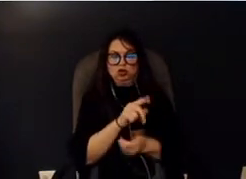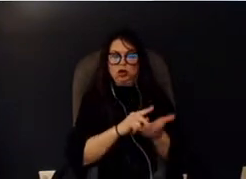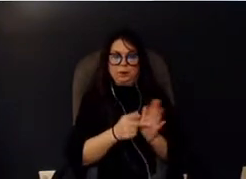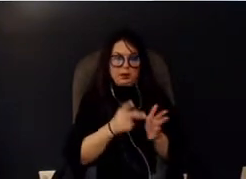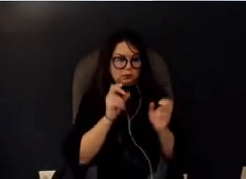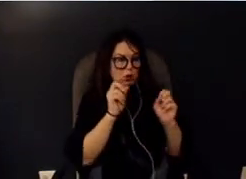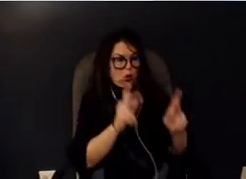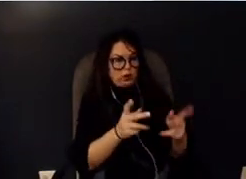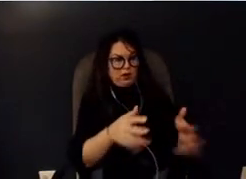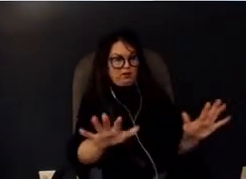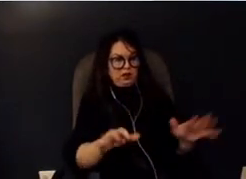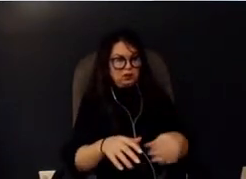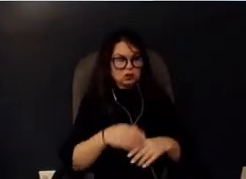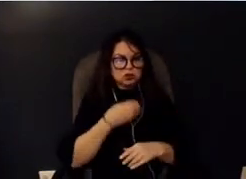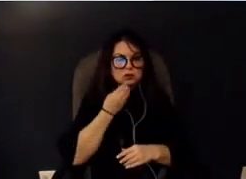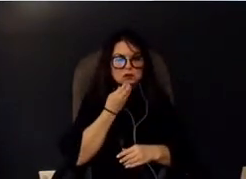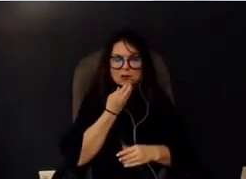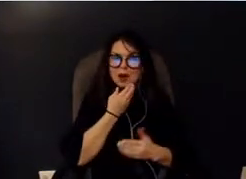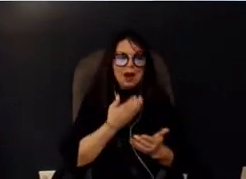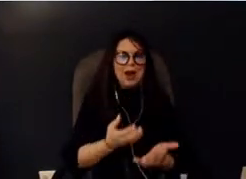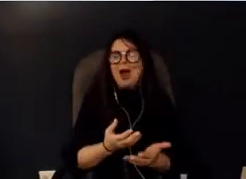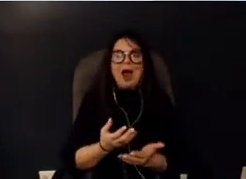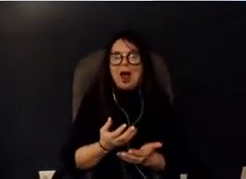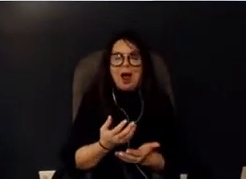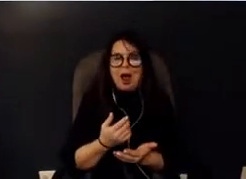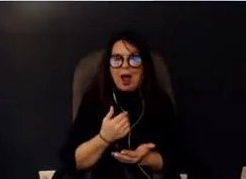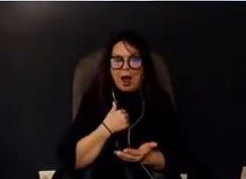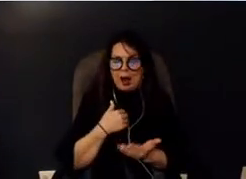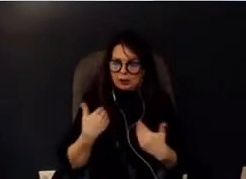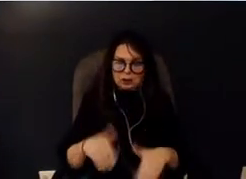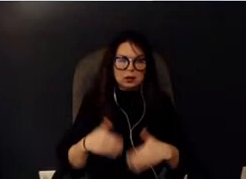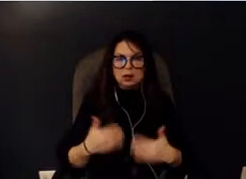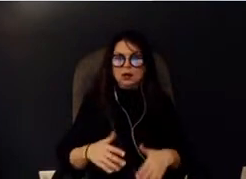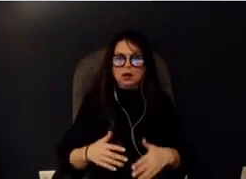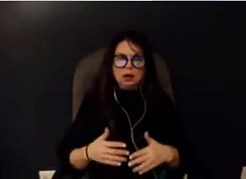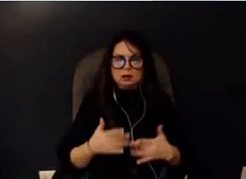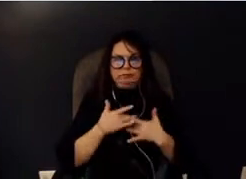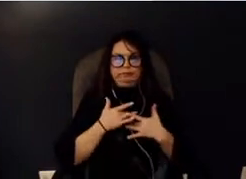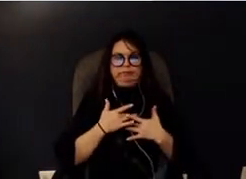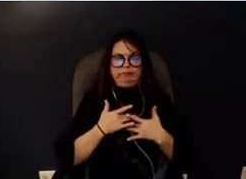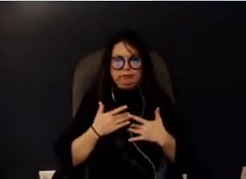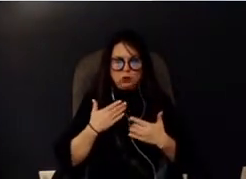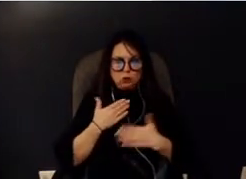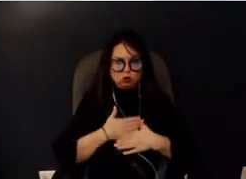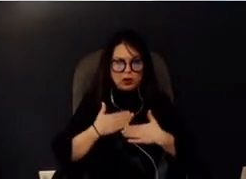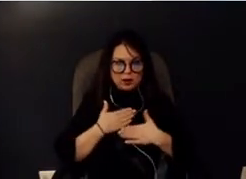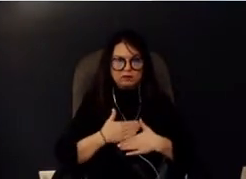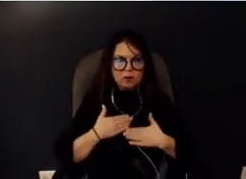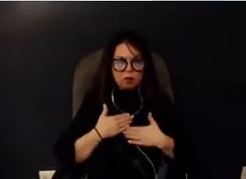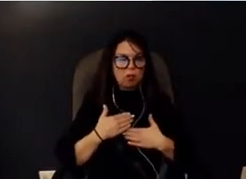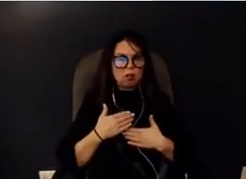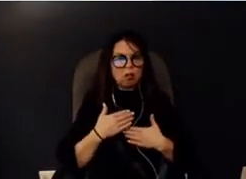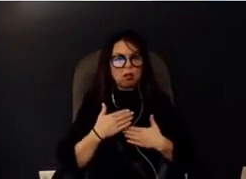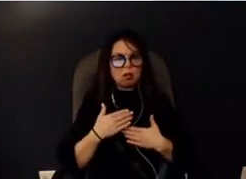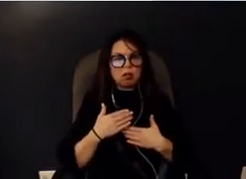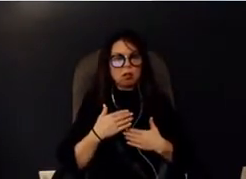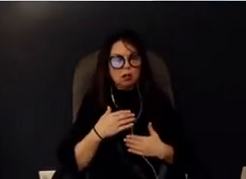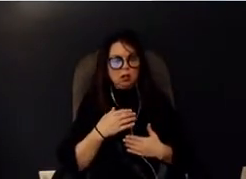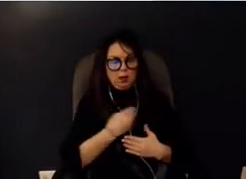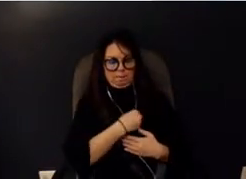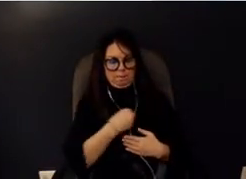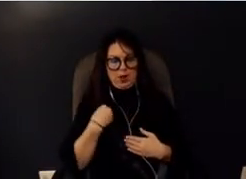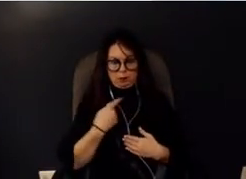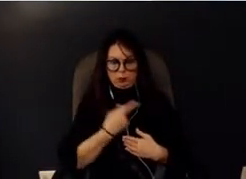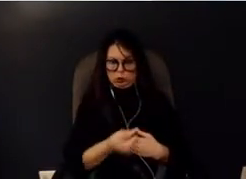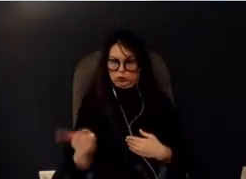grateful that that members of the council are authoring another ordinance that is that staff is working